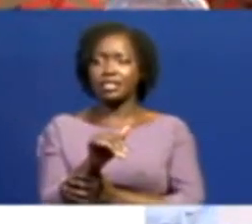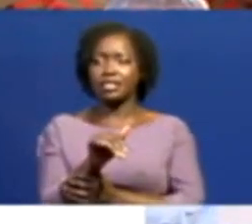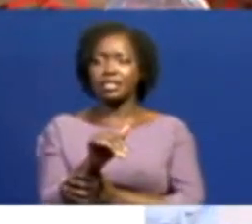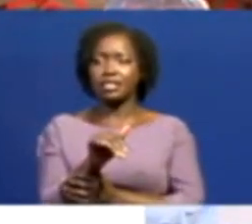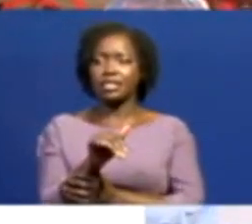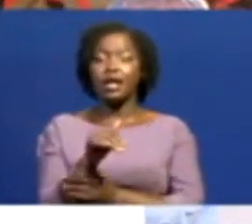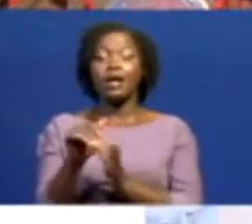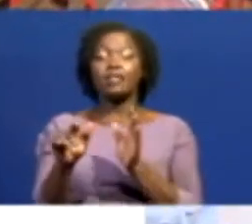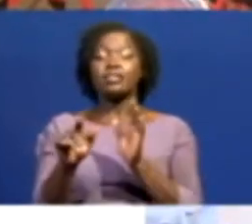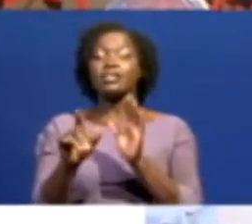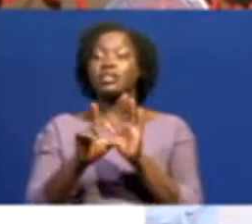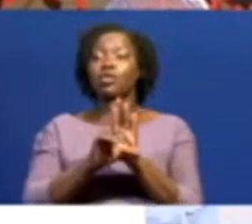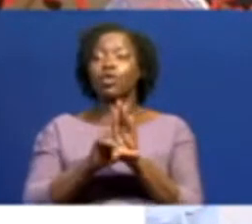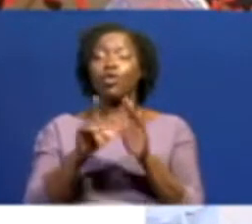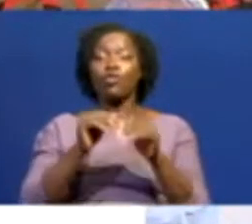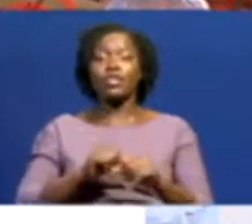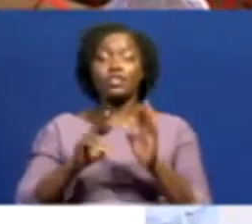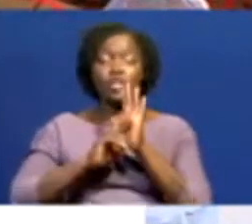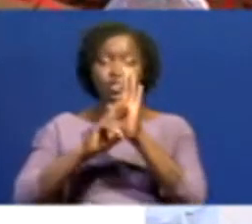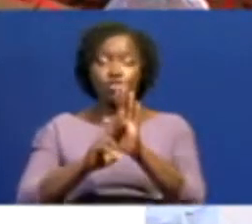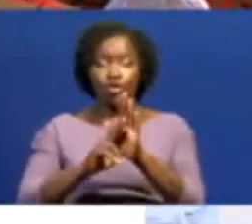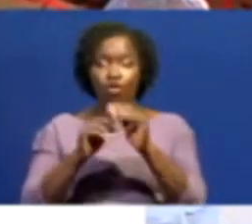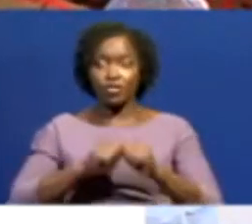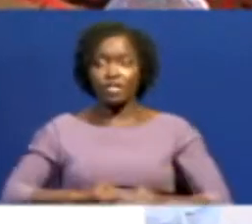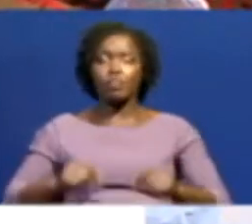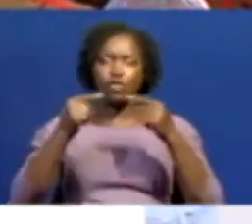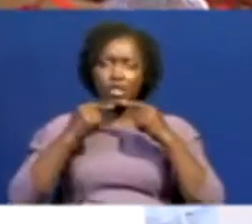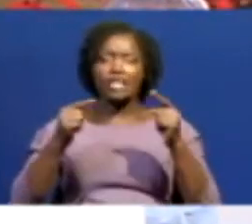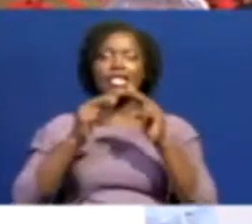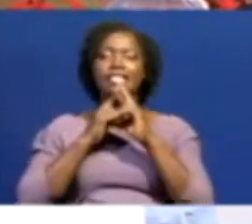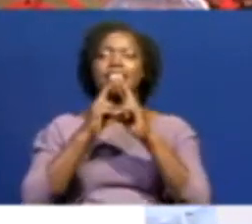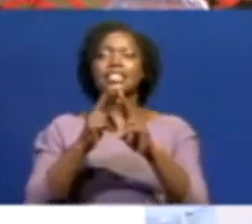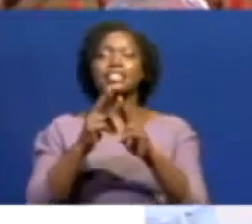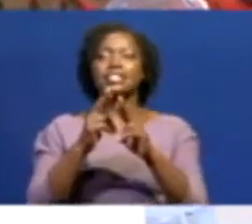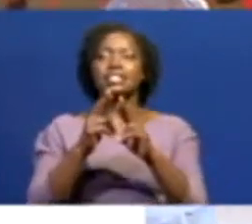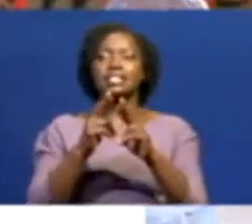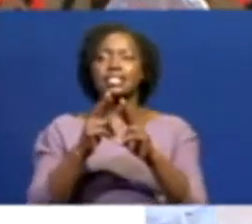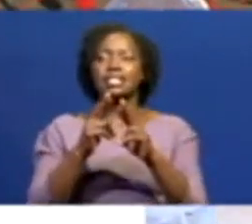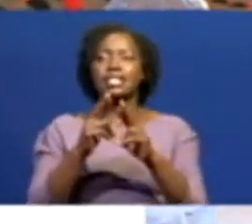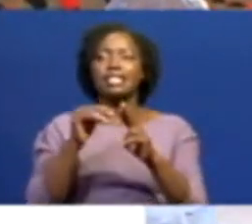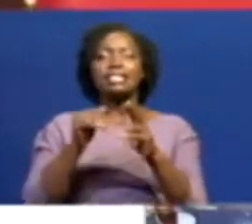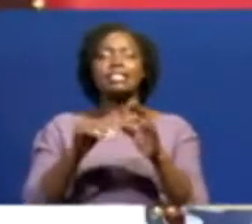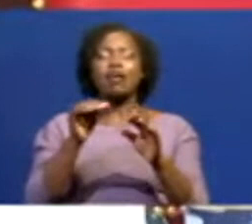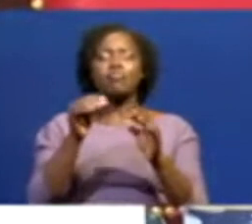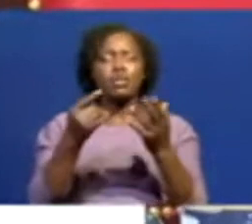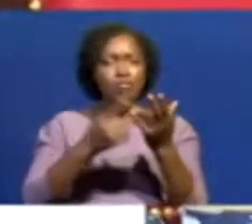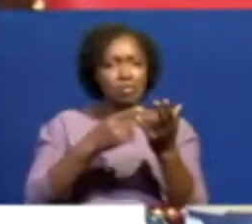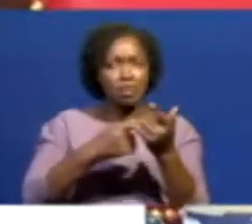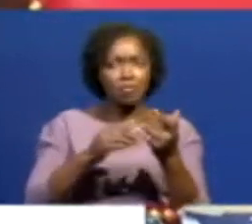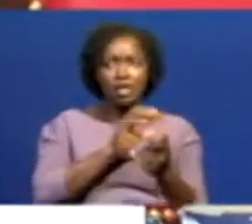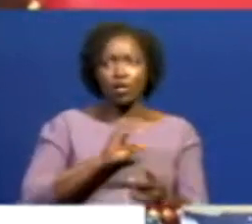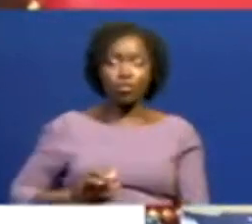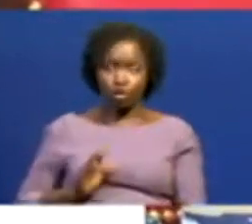the role of the chairman is to declare results that have been tallied by the